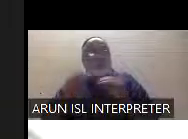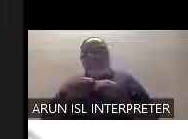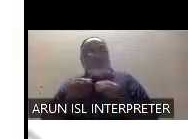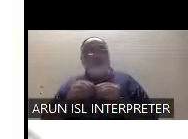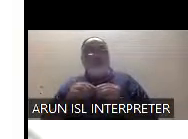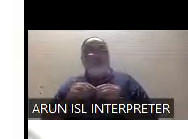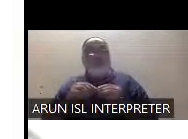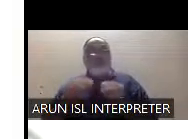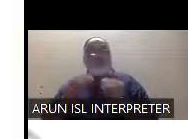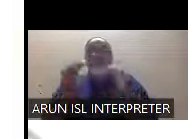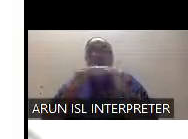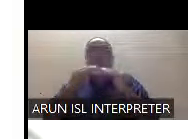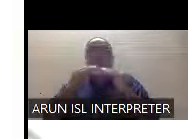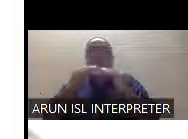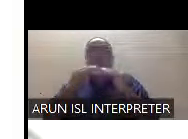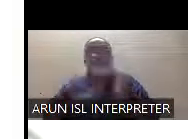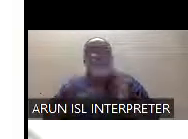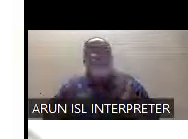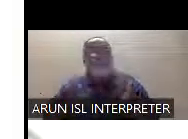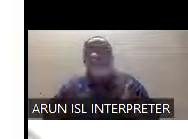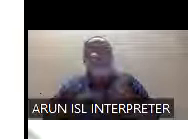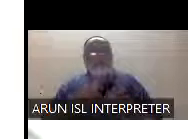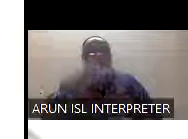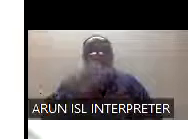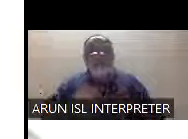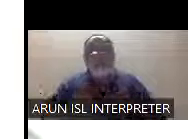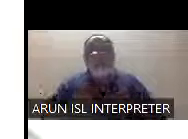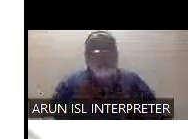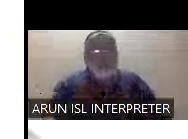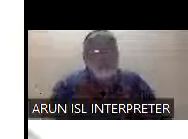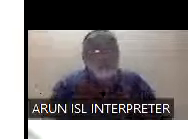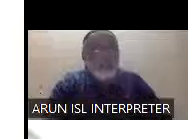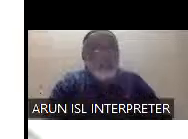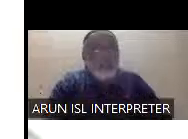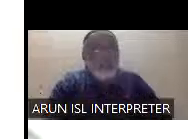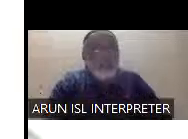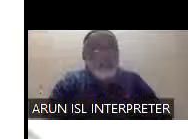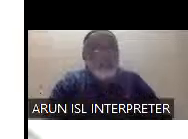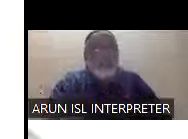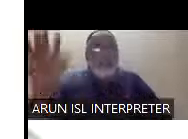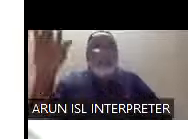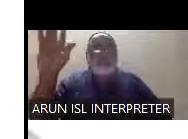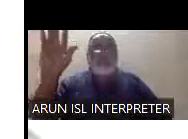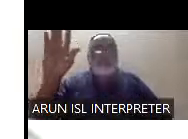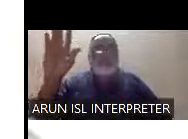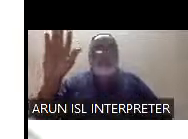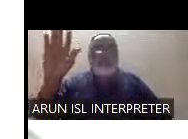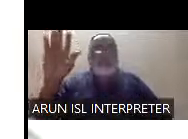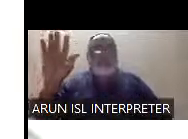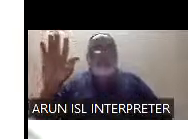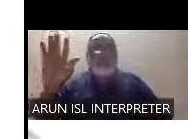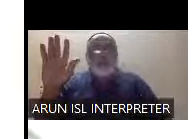transportation carriers as well. And for information and communication, Accessible India campaign envisages that at least 50% of government